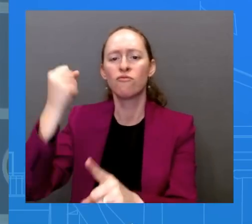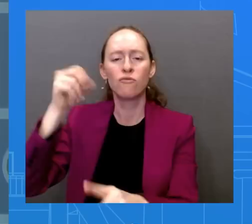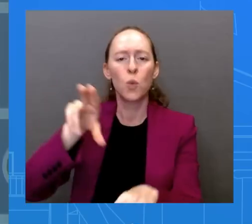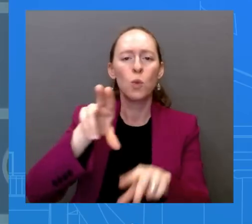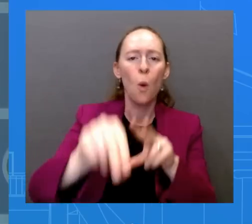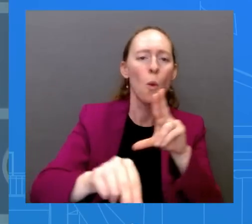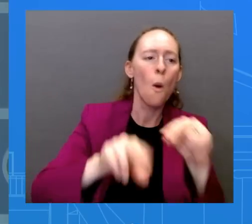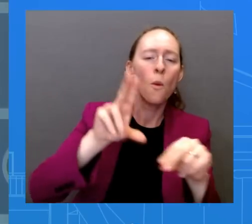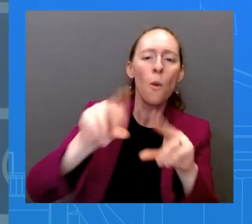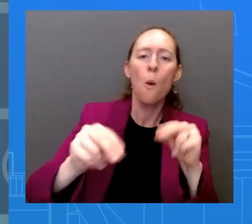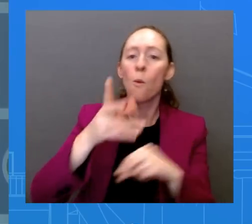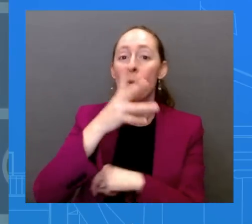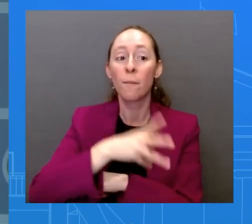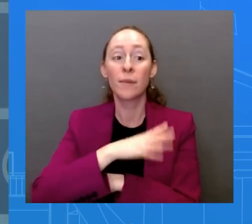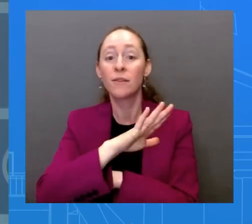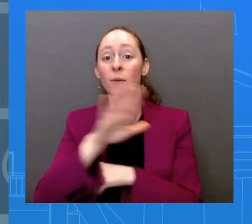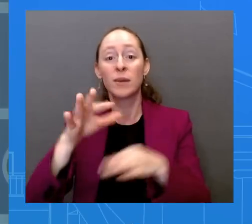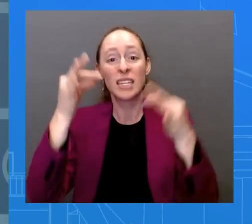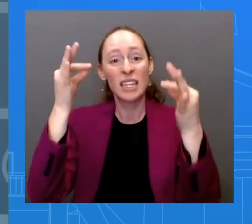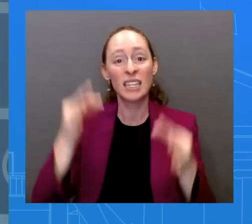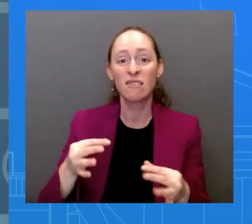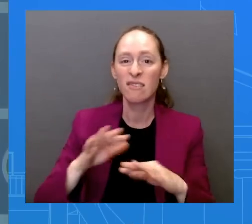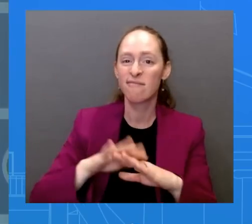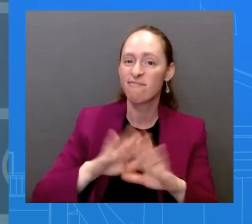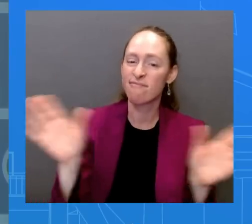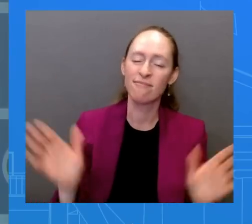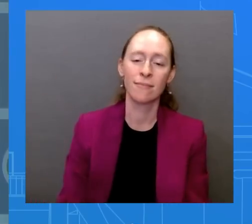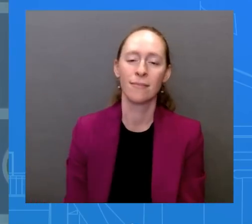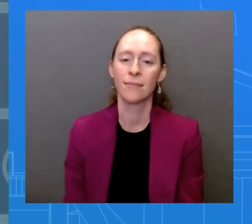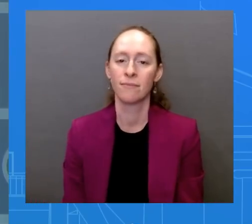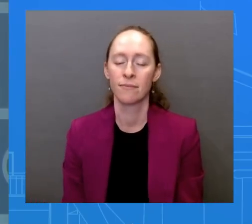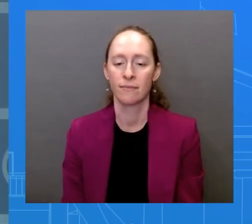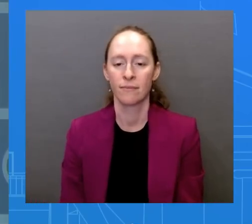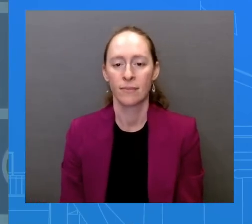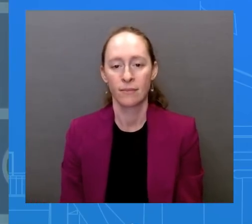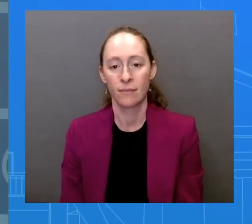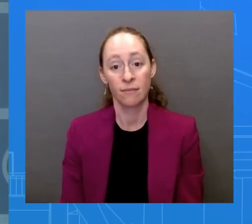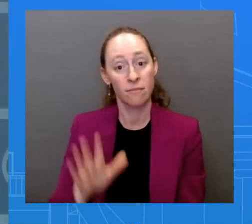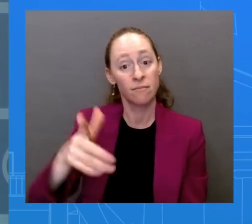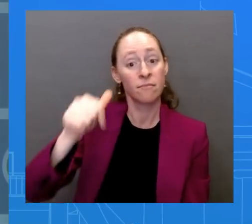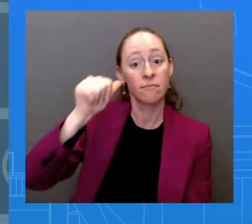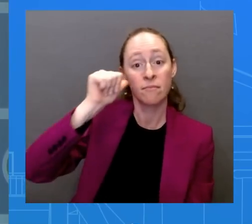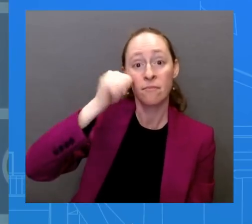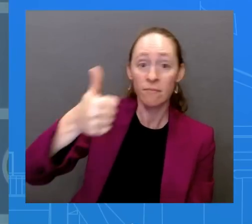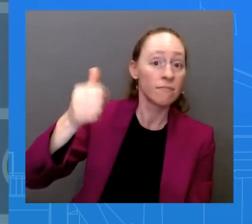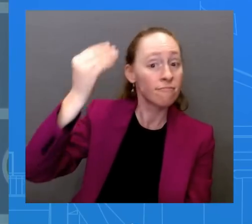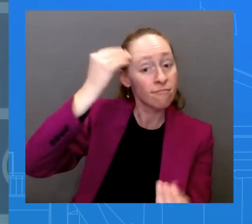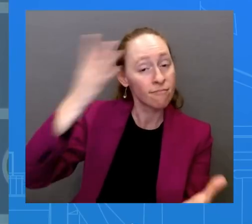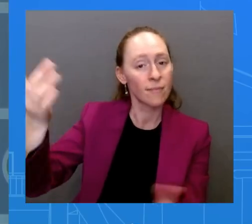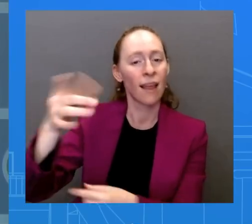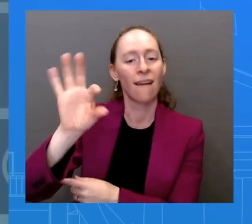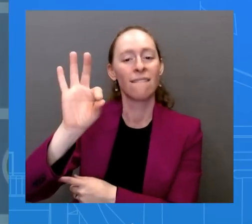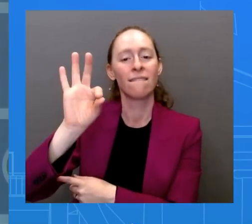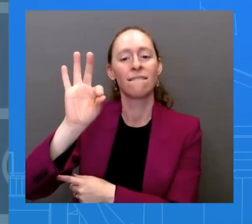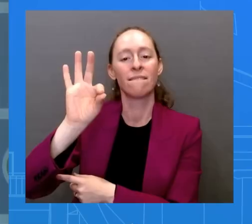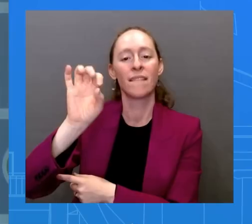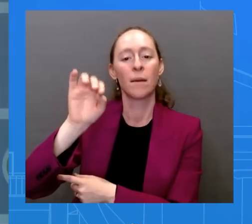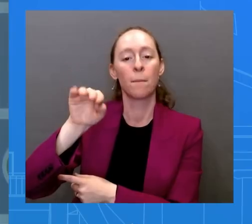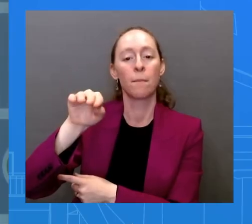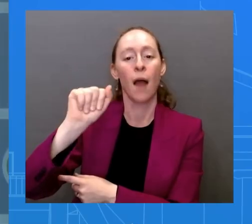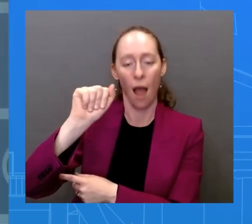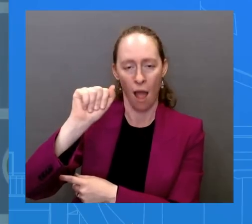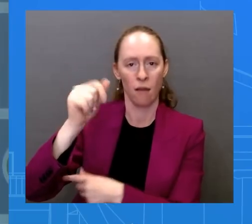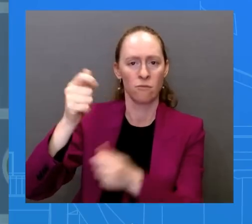Finally, tomorrow we will be joined in the briefing room by FEMA Administrator Deanne Criswell, who is in Miami today to